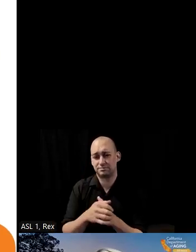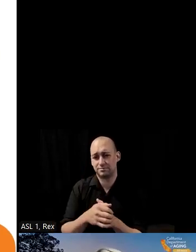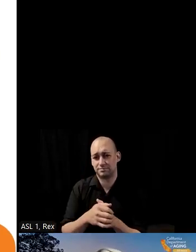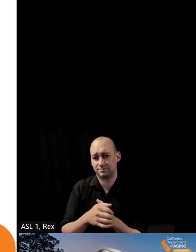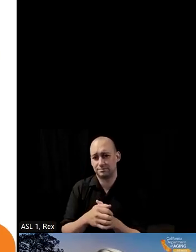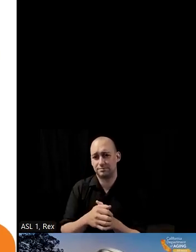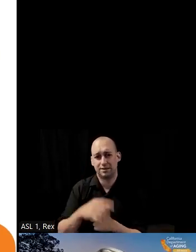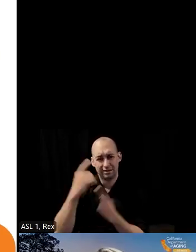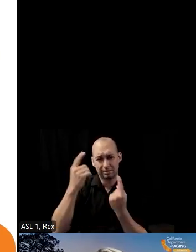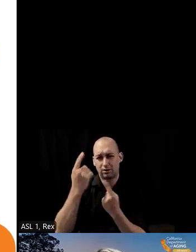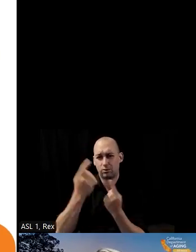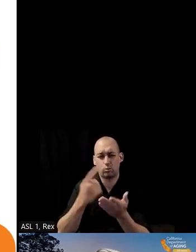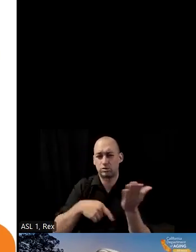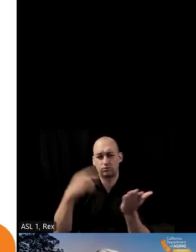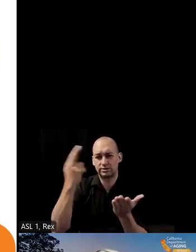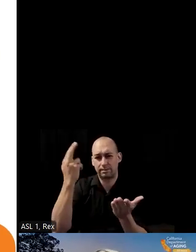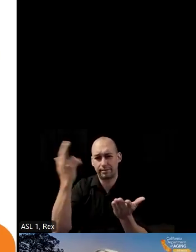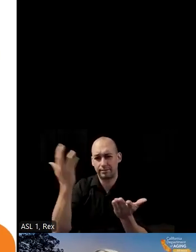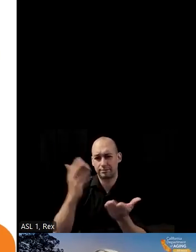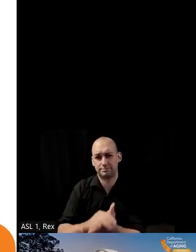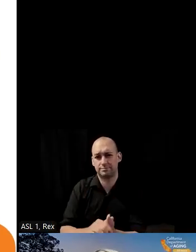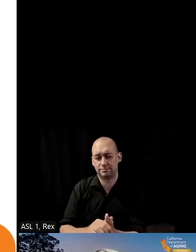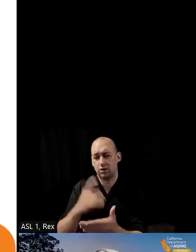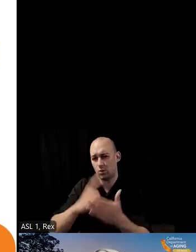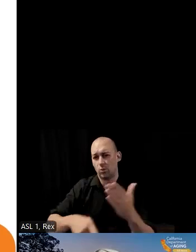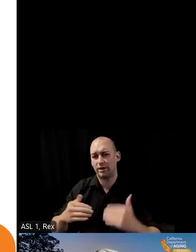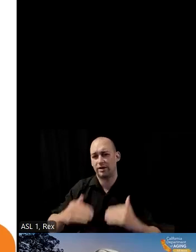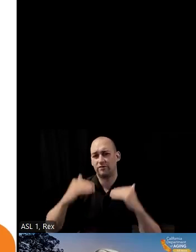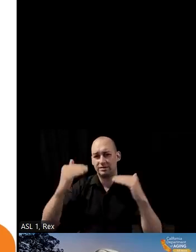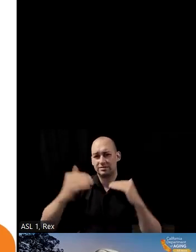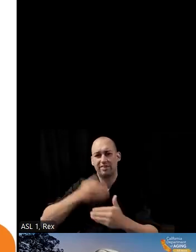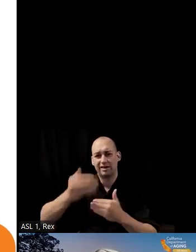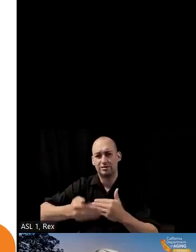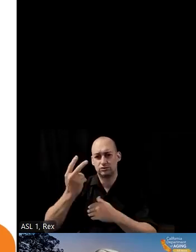is feasible and what can we advance for the next 2 years.